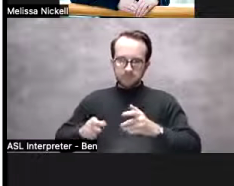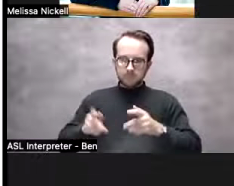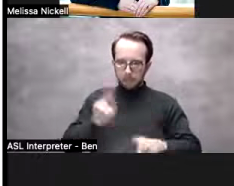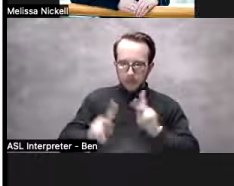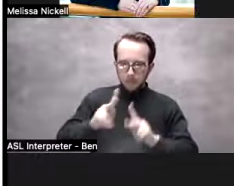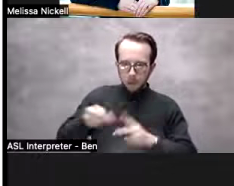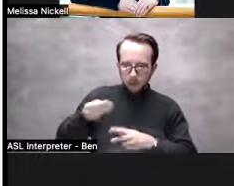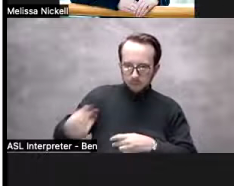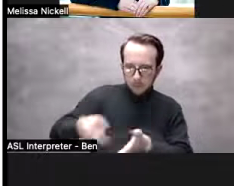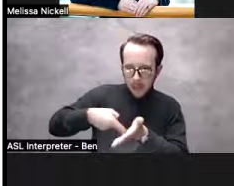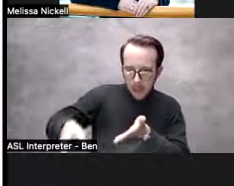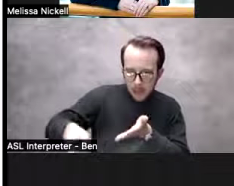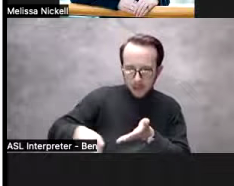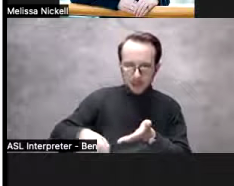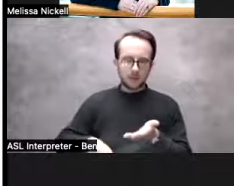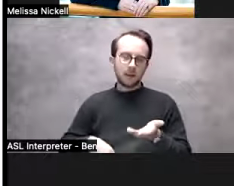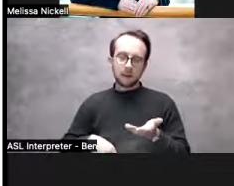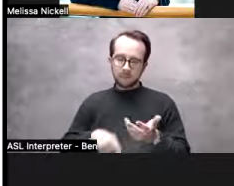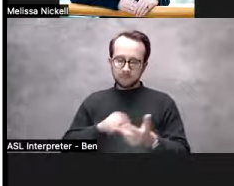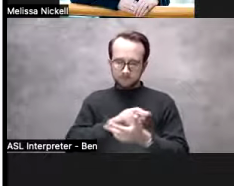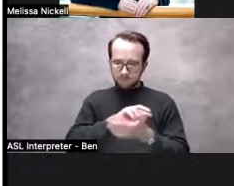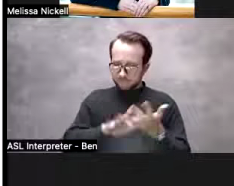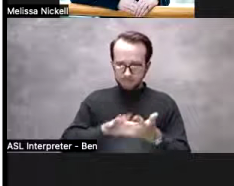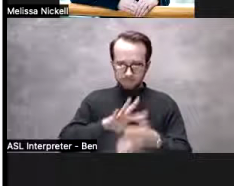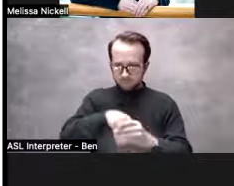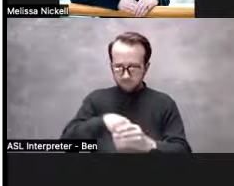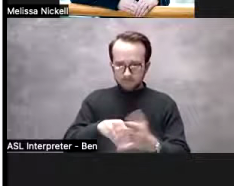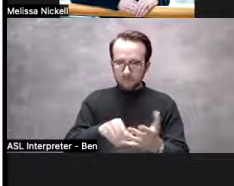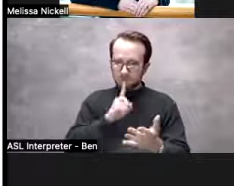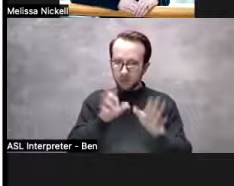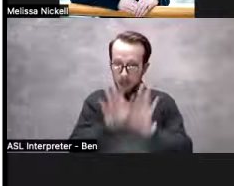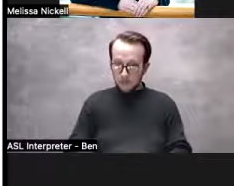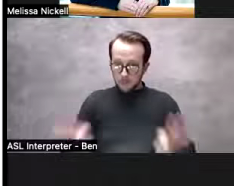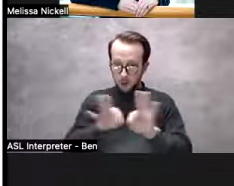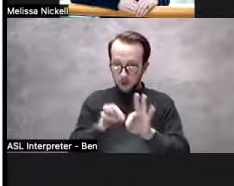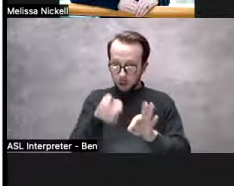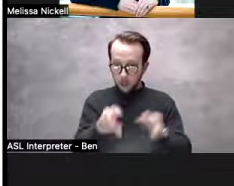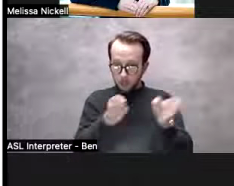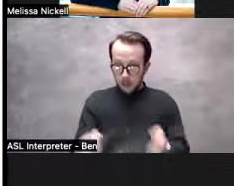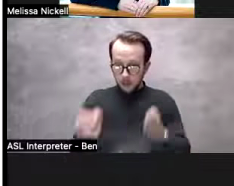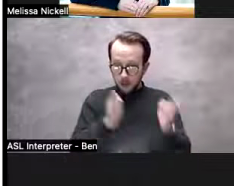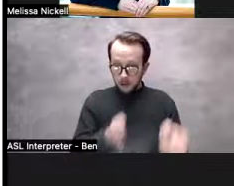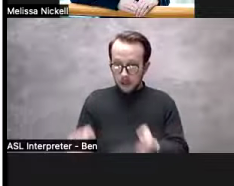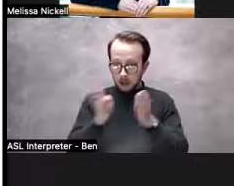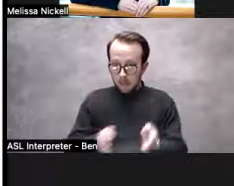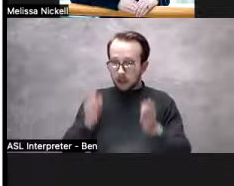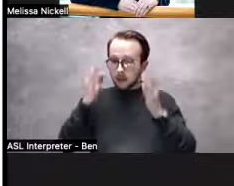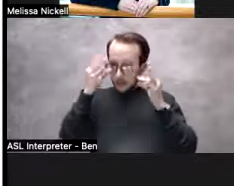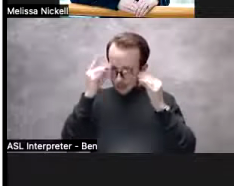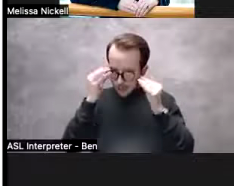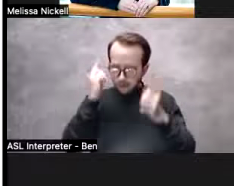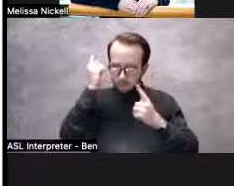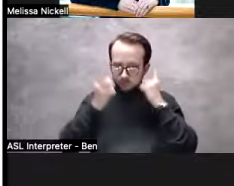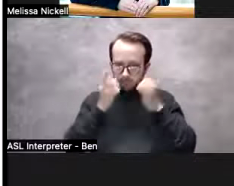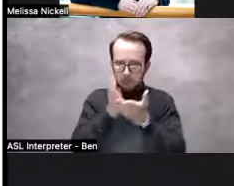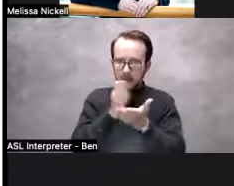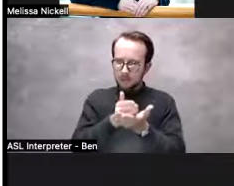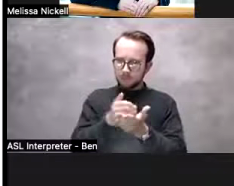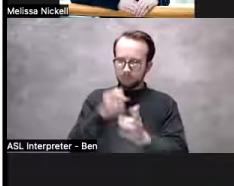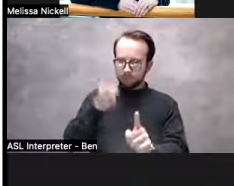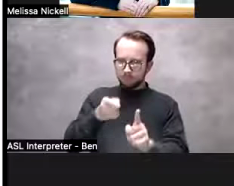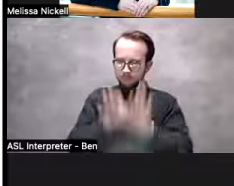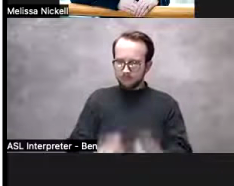everything. I think it's really important when you planning out your grant application and thinking about the budget. It's really important